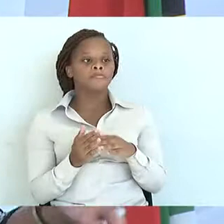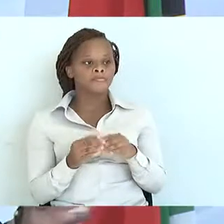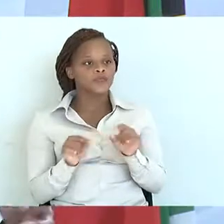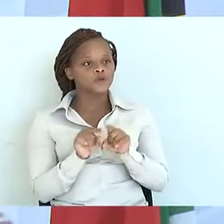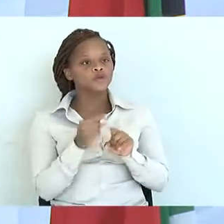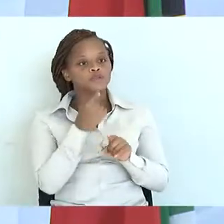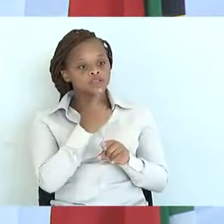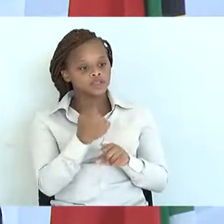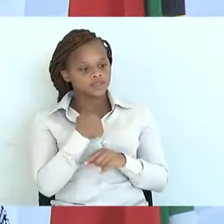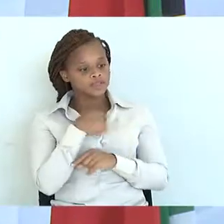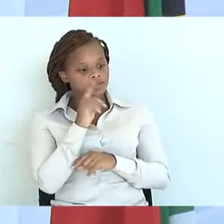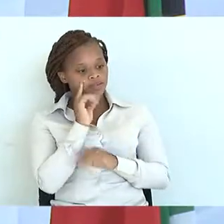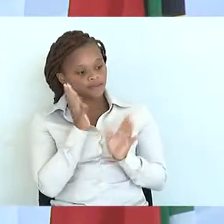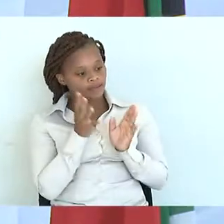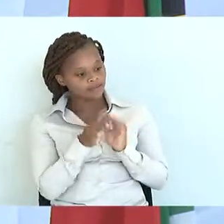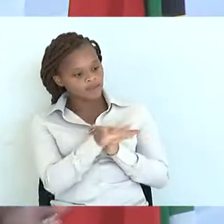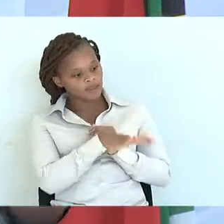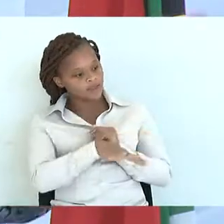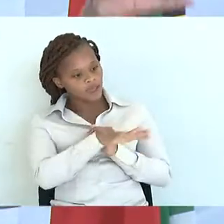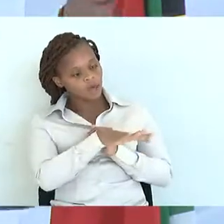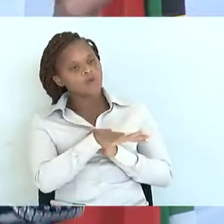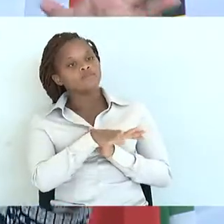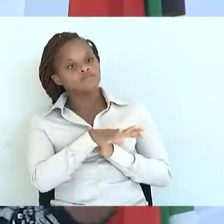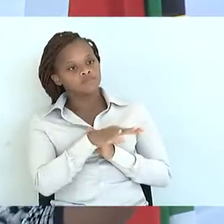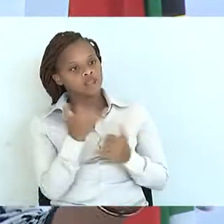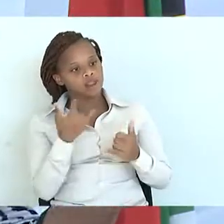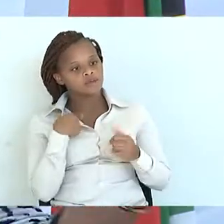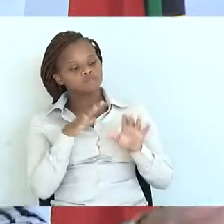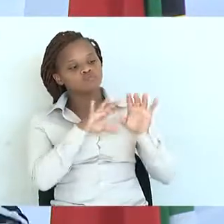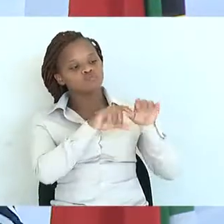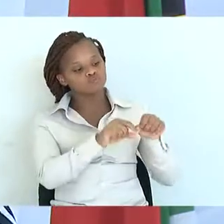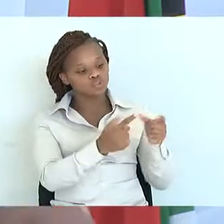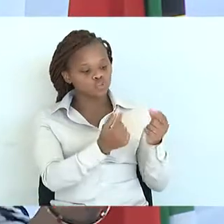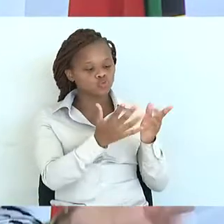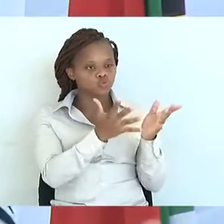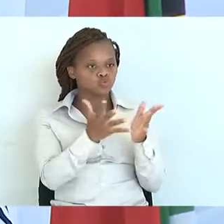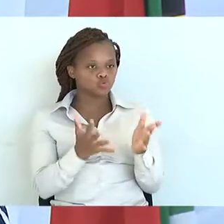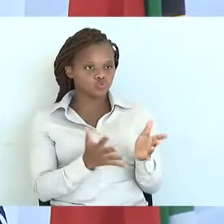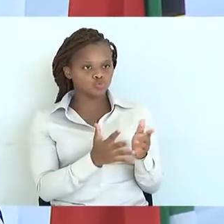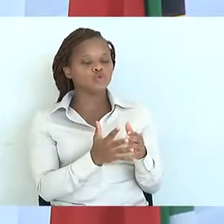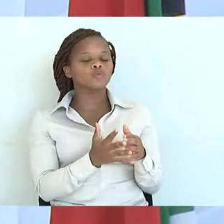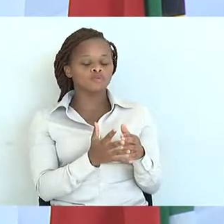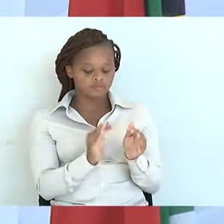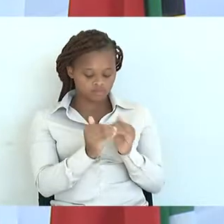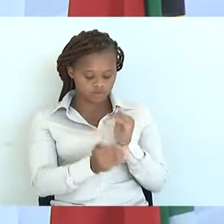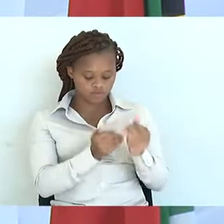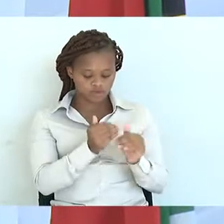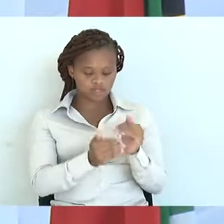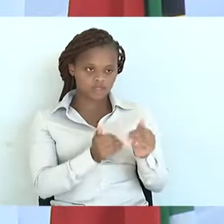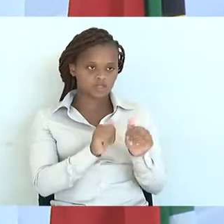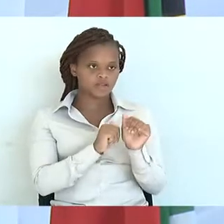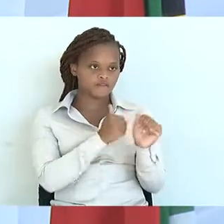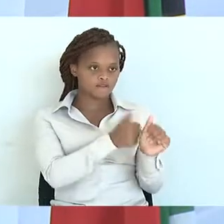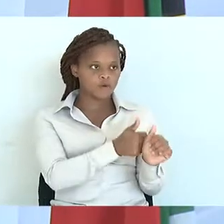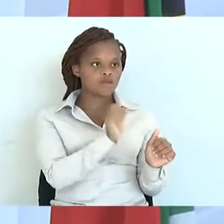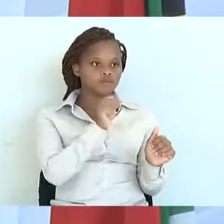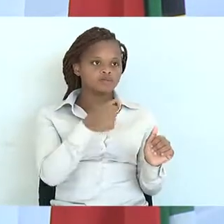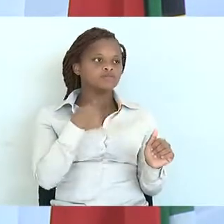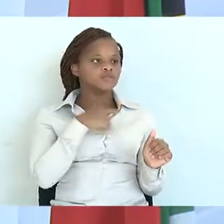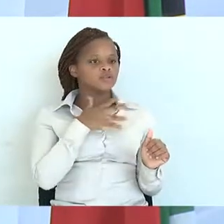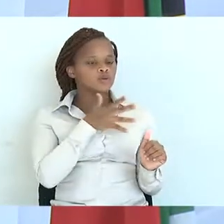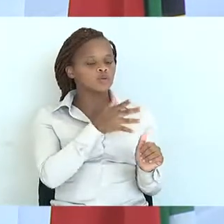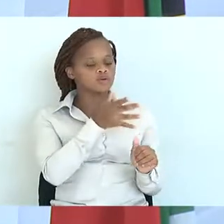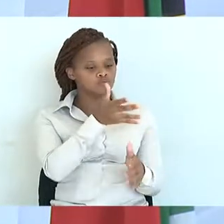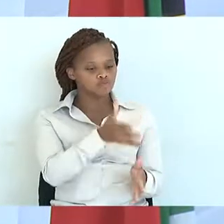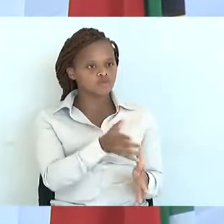sesibonile indawo and sicabanga ukuthi thina singayenza into ethize kule ndawo bafollow ama processes angithi ilento esiyifunayo.